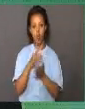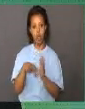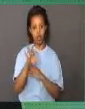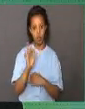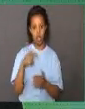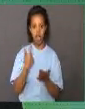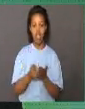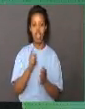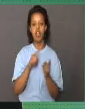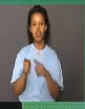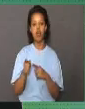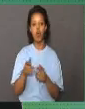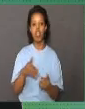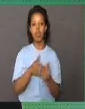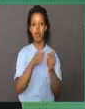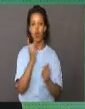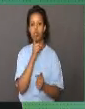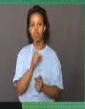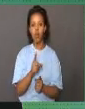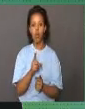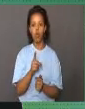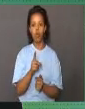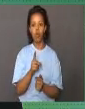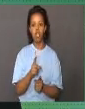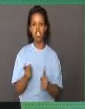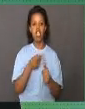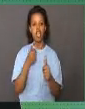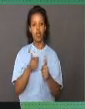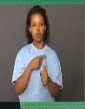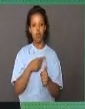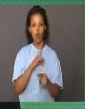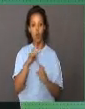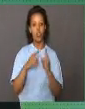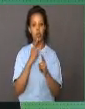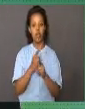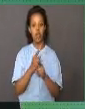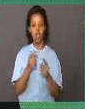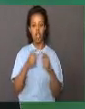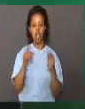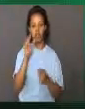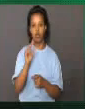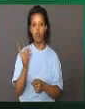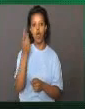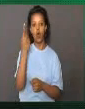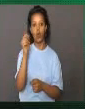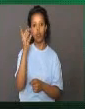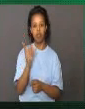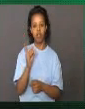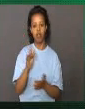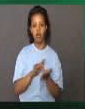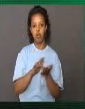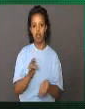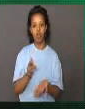This led to the development of the first modern antibiotic,